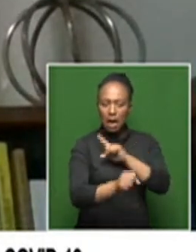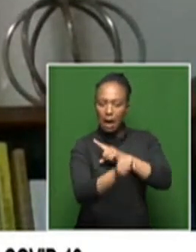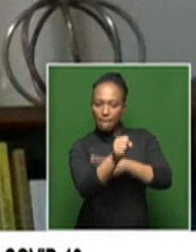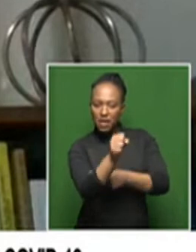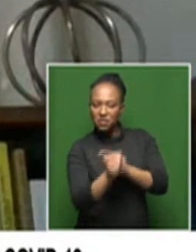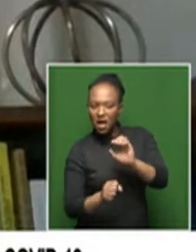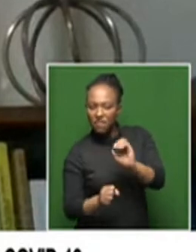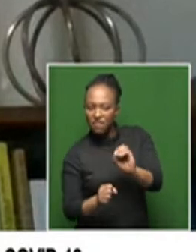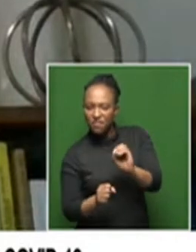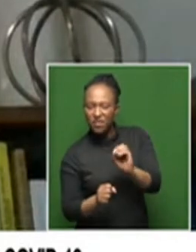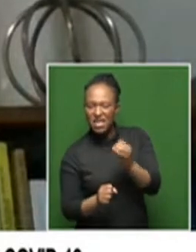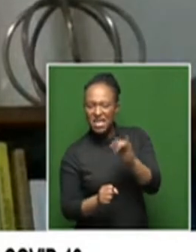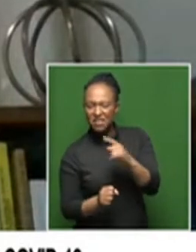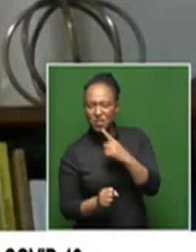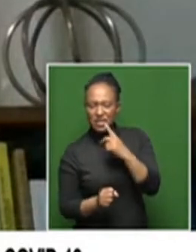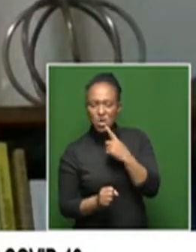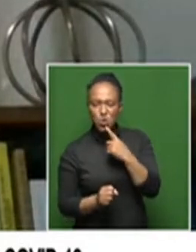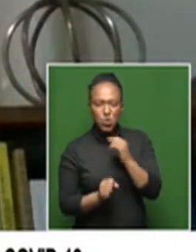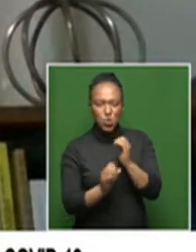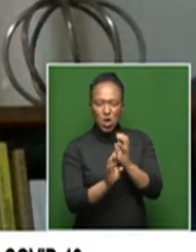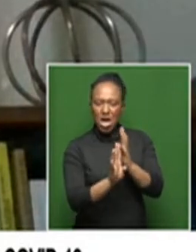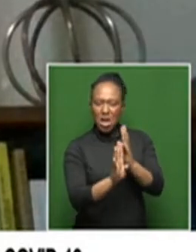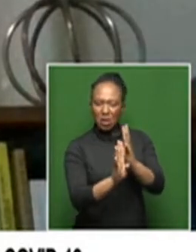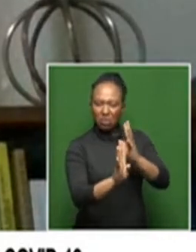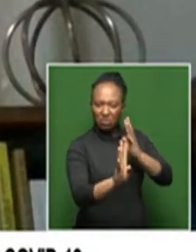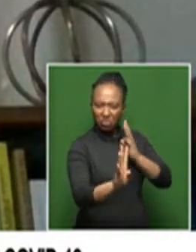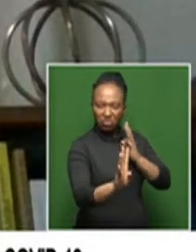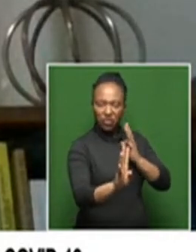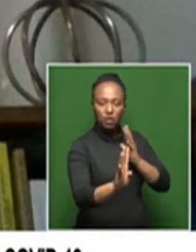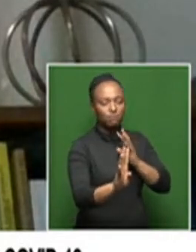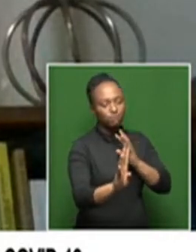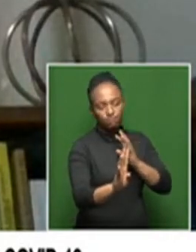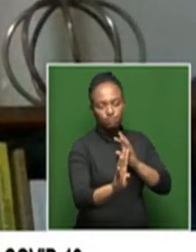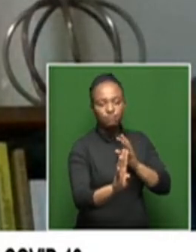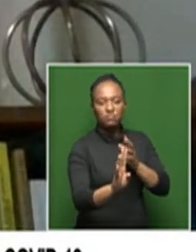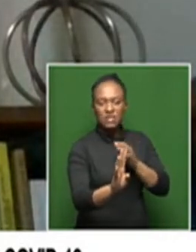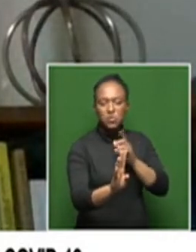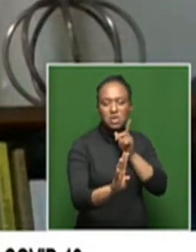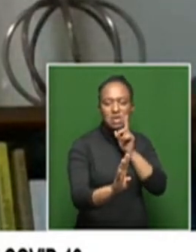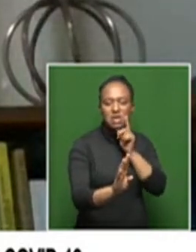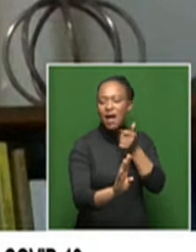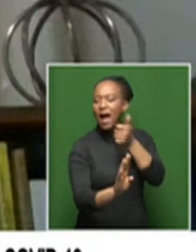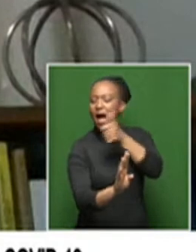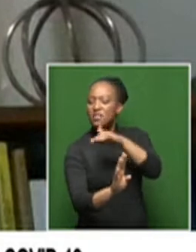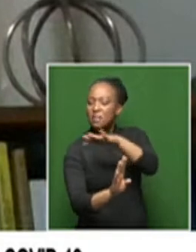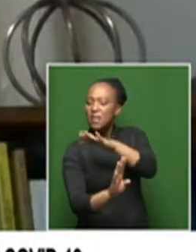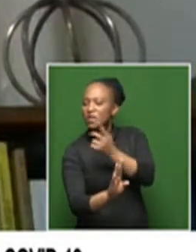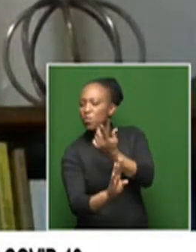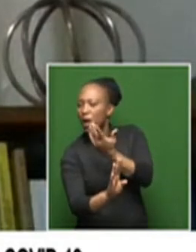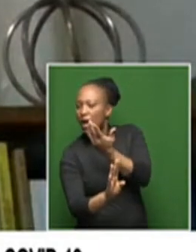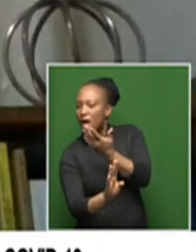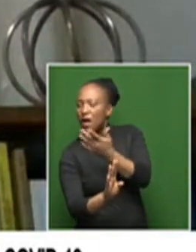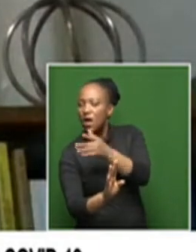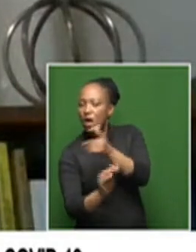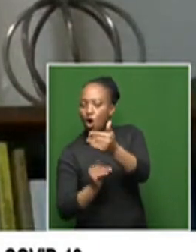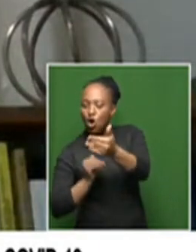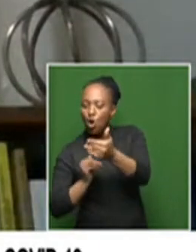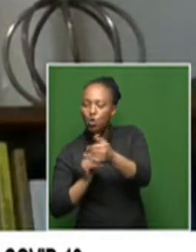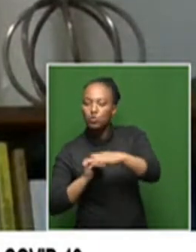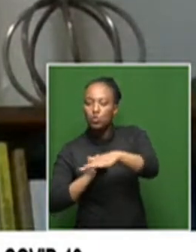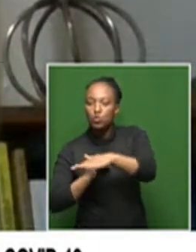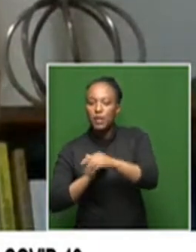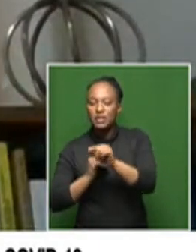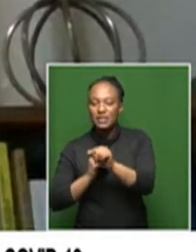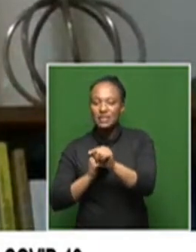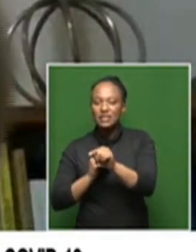suburb. If we see that that queue is very long, then we look at, is there possibly another suburb that's close by that's